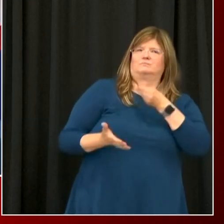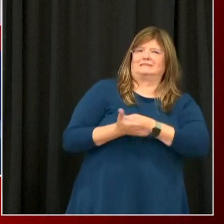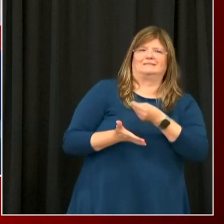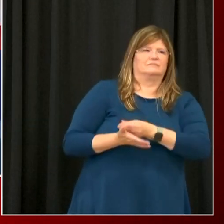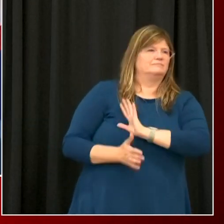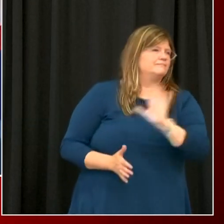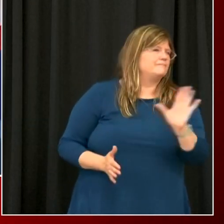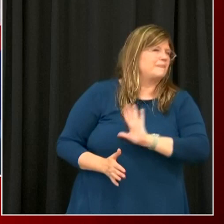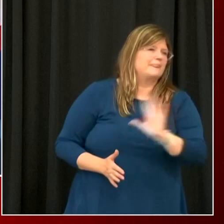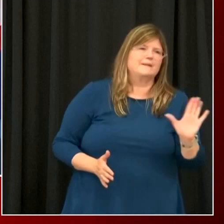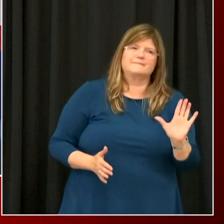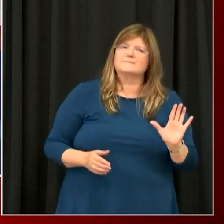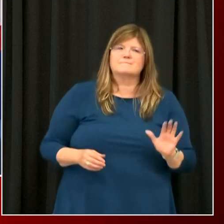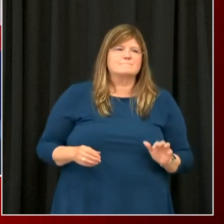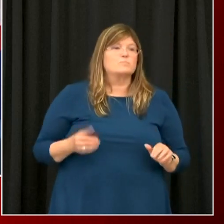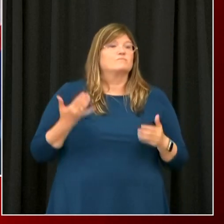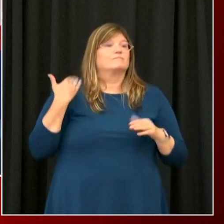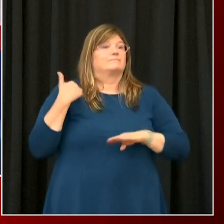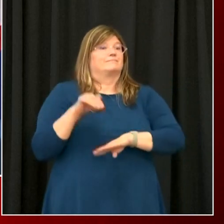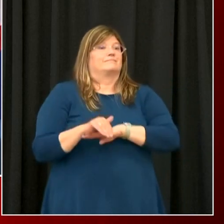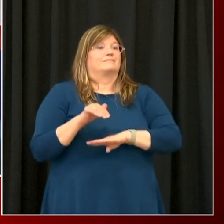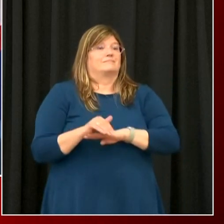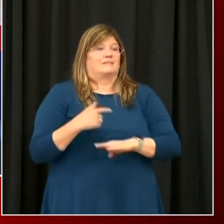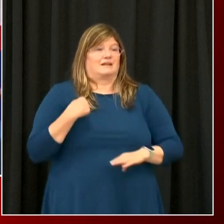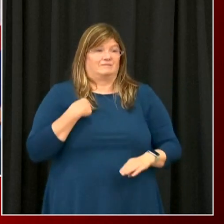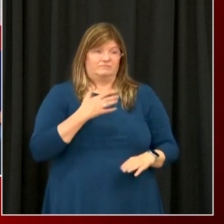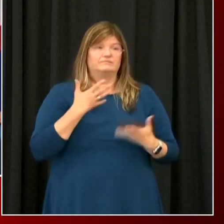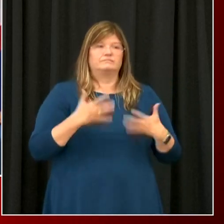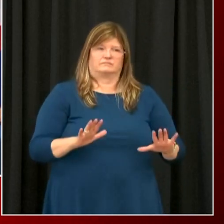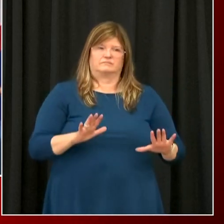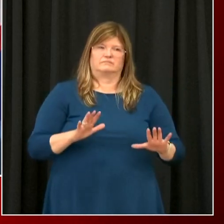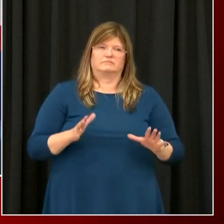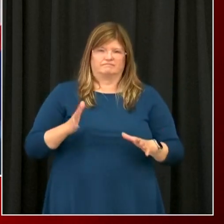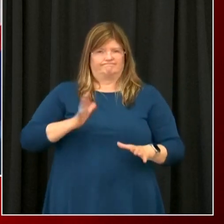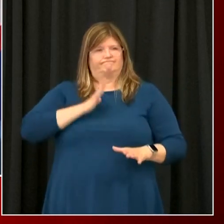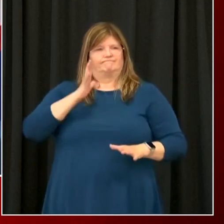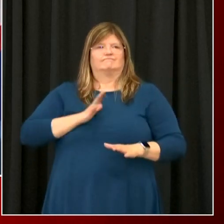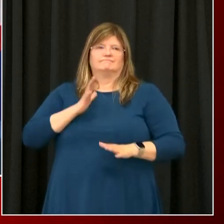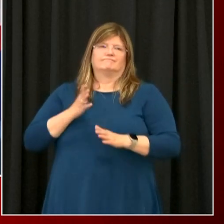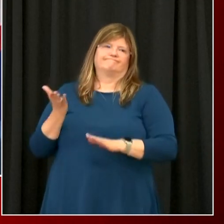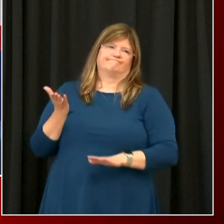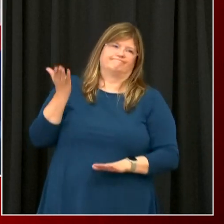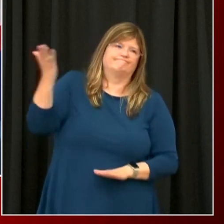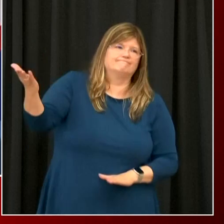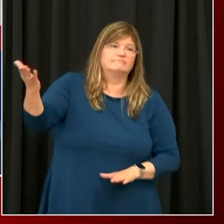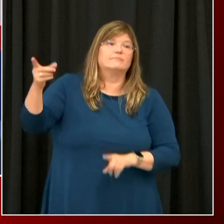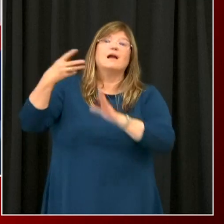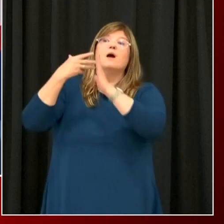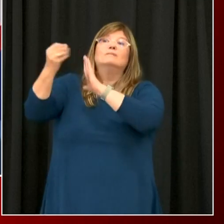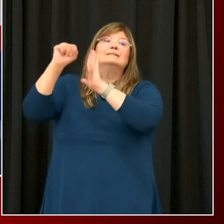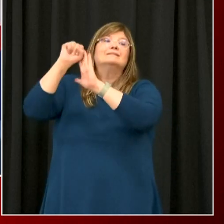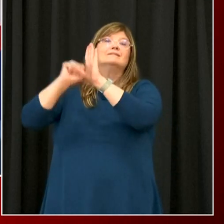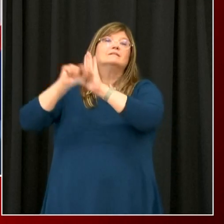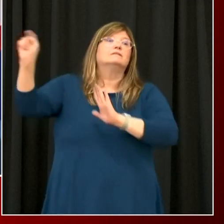last night, we made a formal request that those out-of-state troops be called